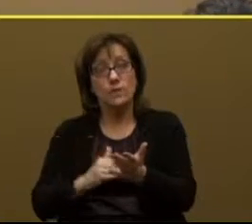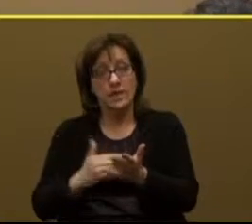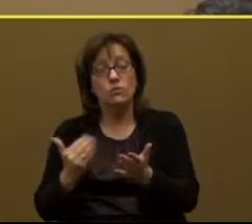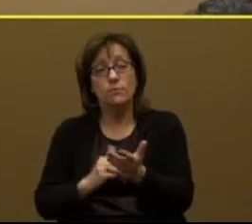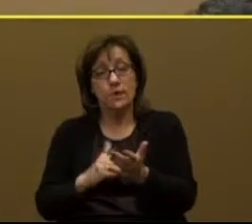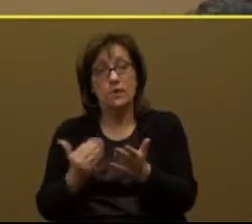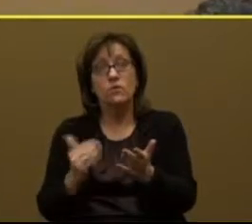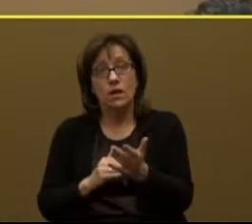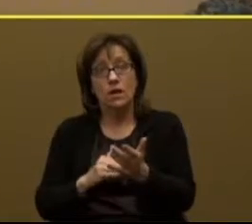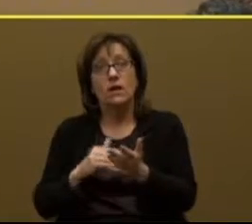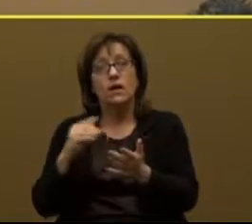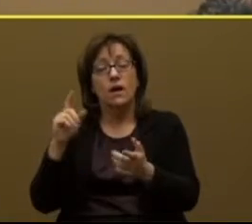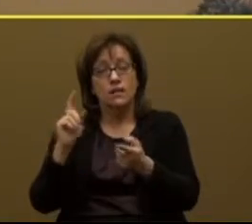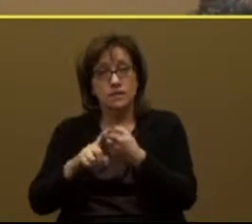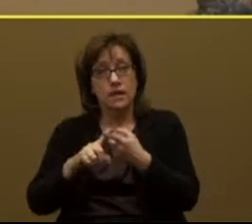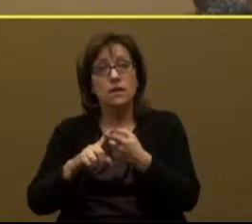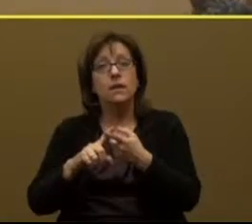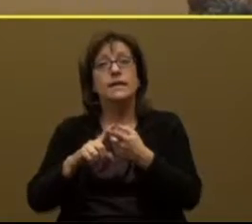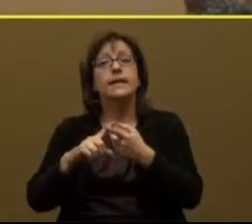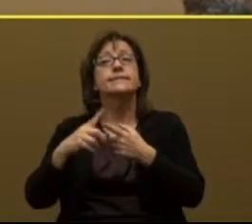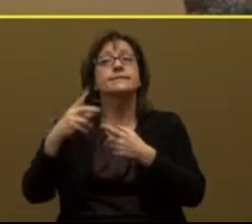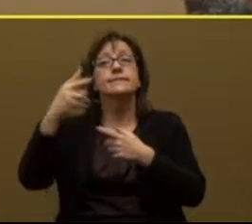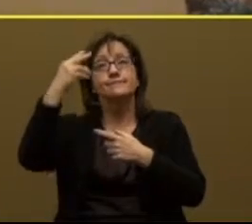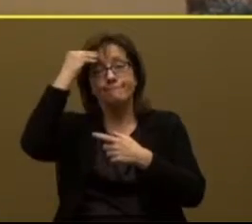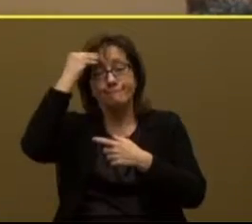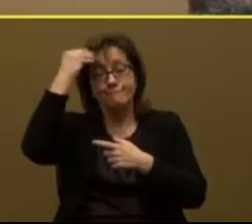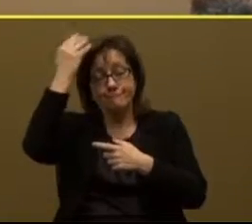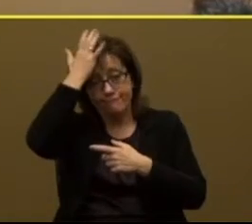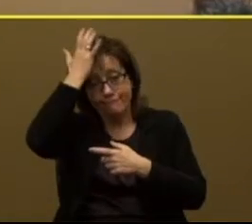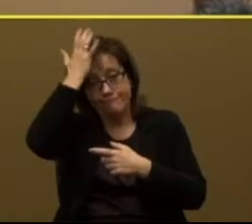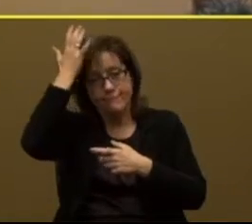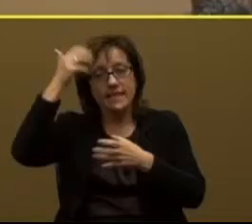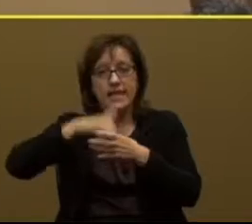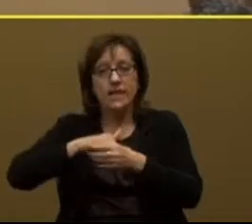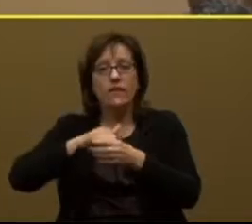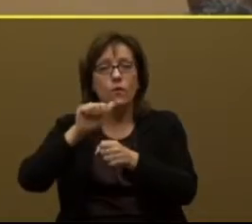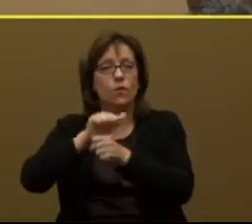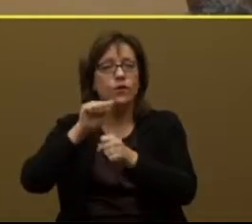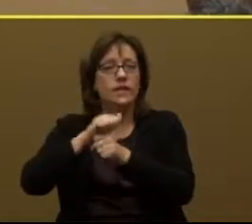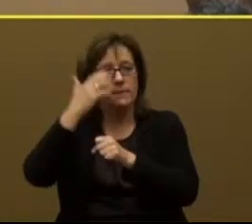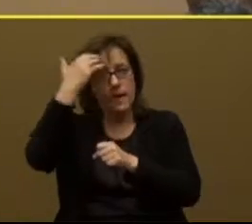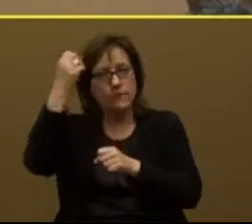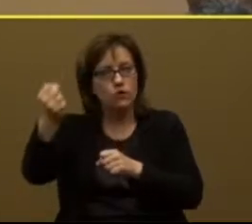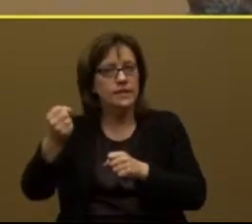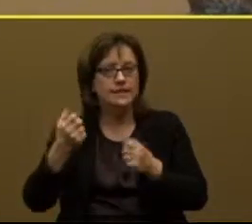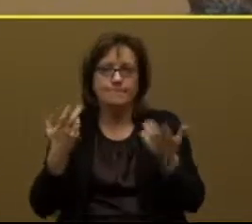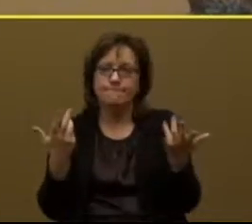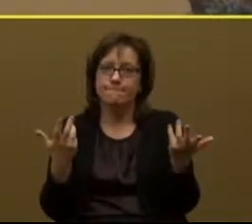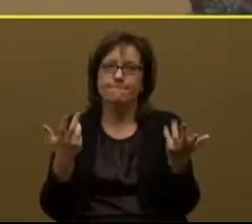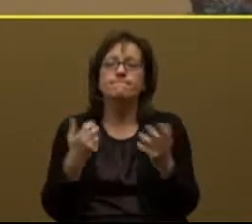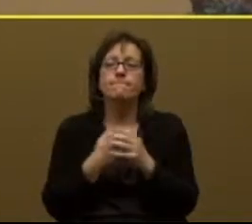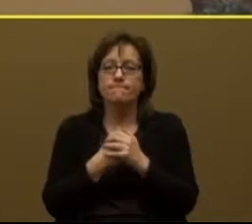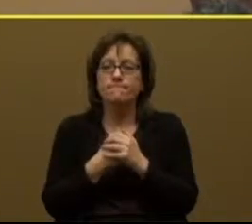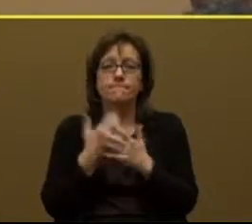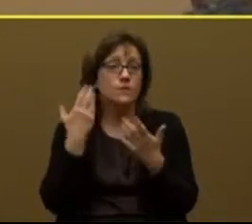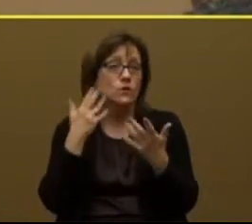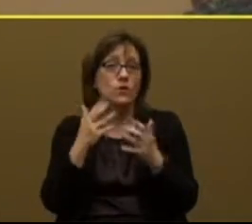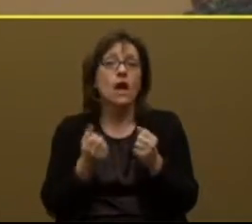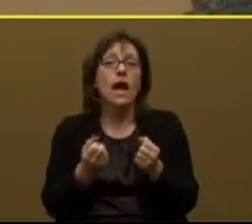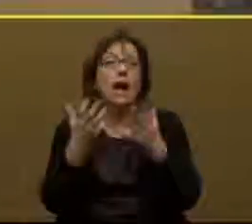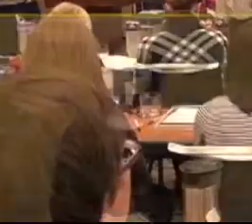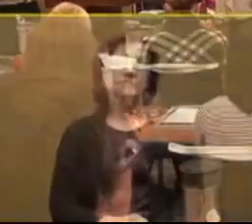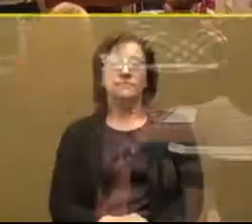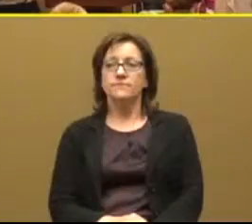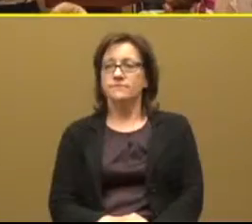at a child with a dual sensory involvement. We're not quite sure what those trials, how many trials that's gonna take.